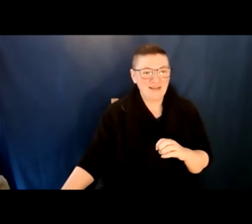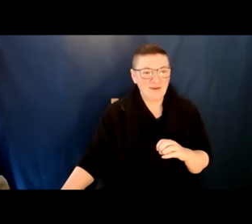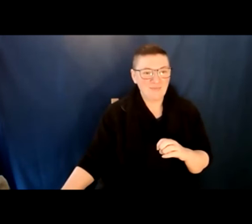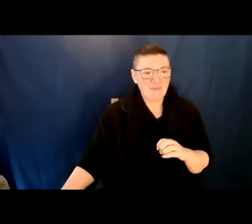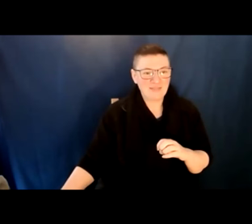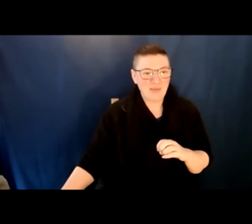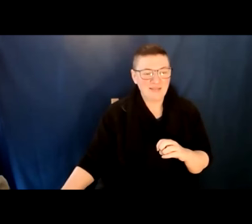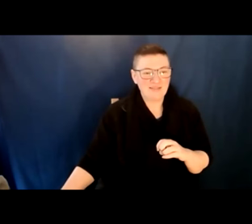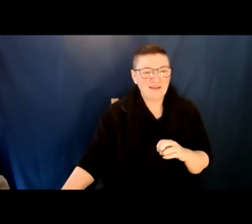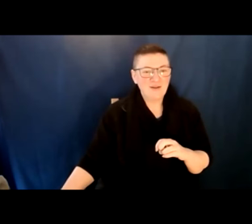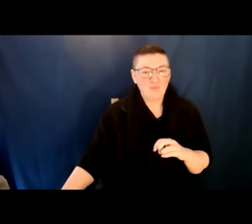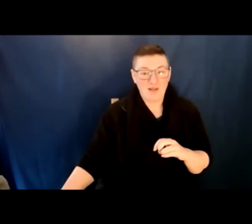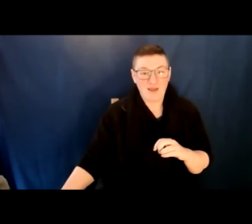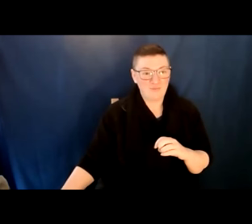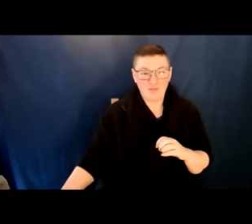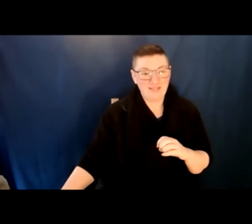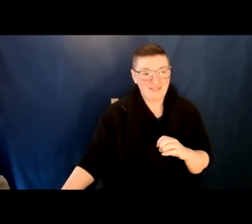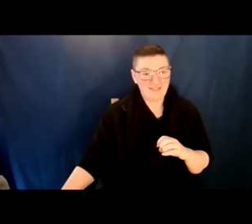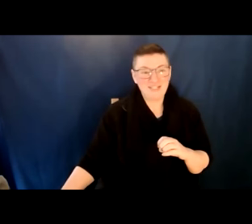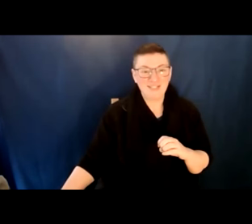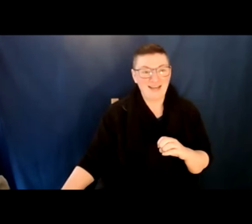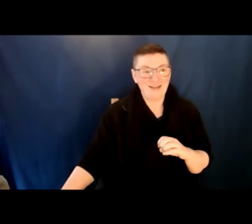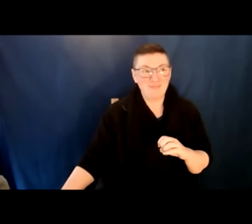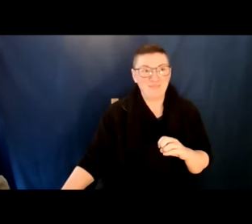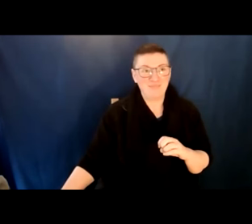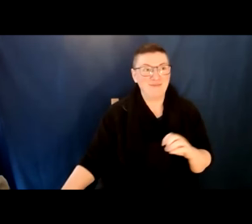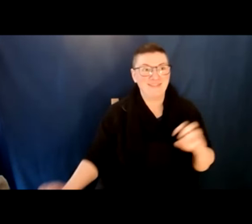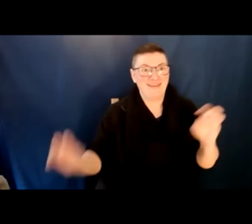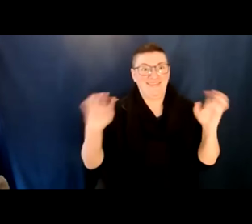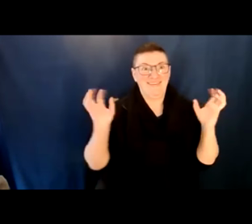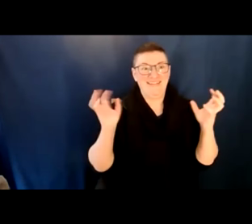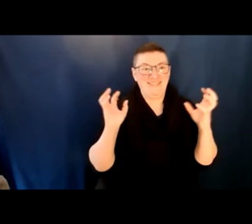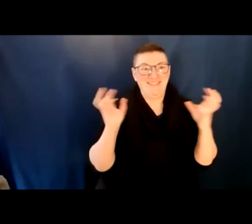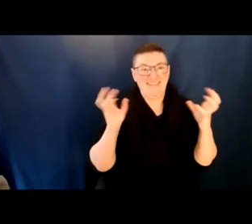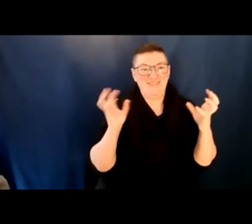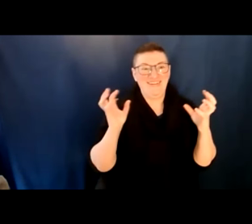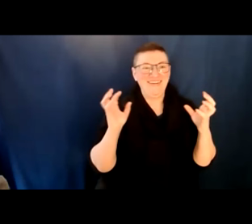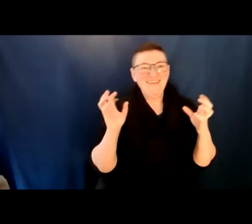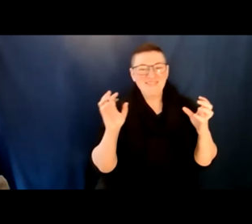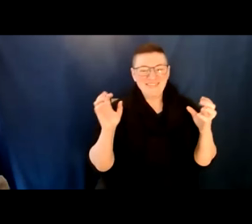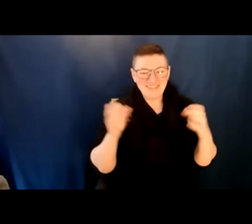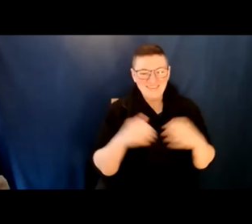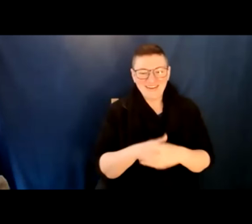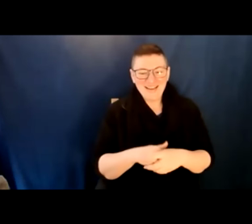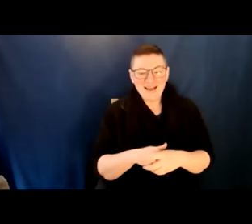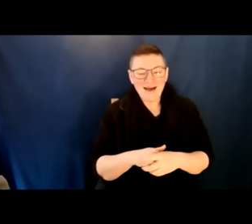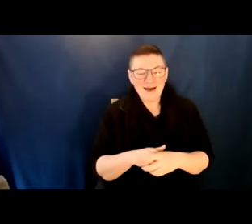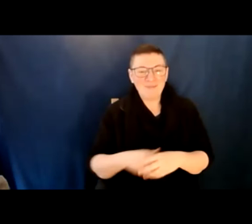in MS Paint when I was working on the dissertation, and my brain was like, oh, I can't do this anymore.